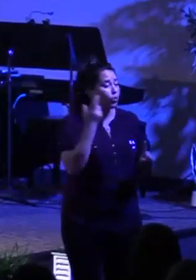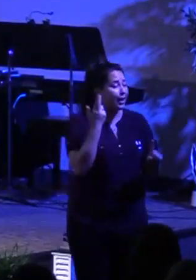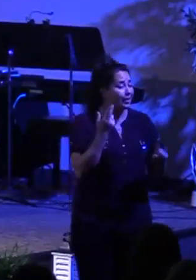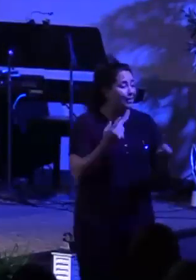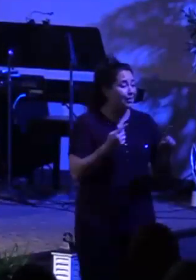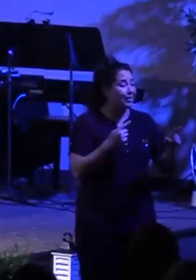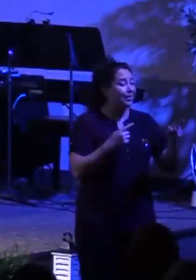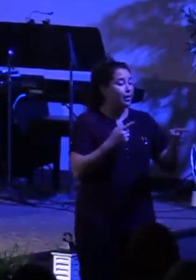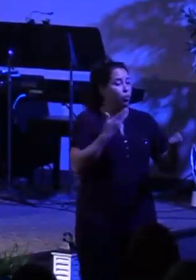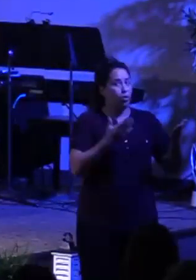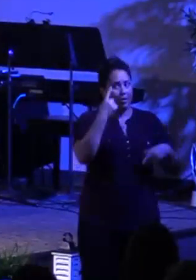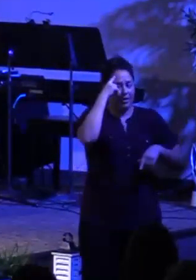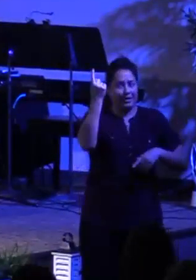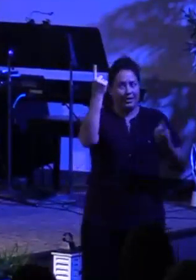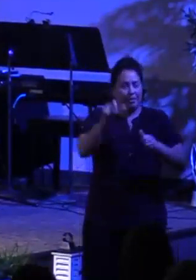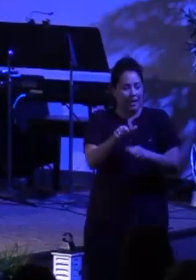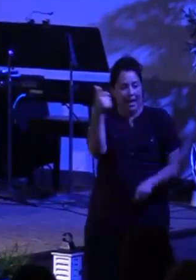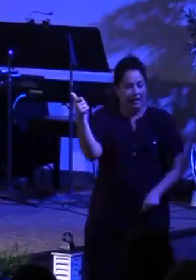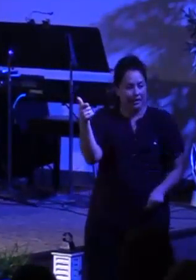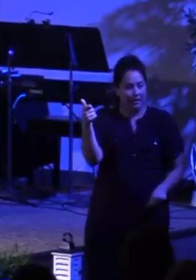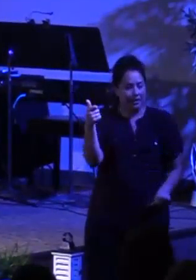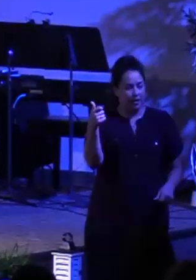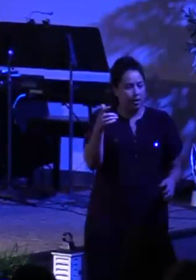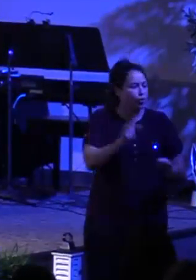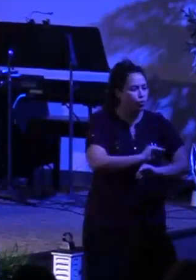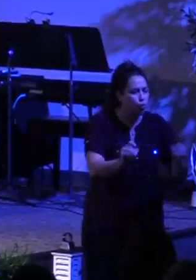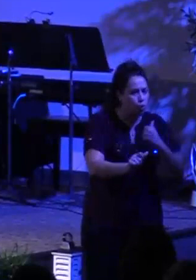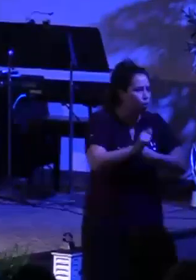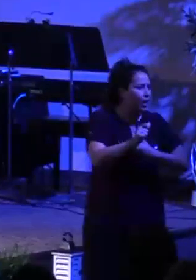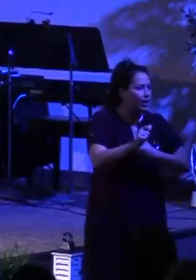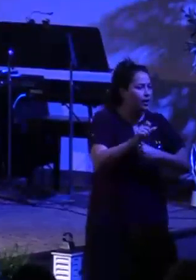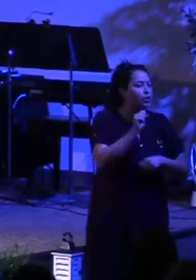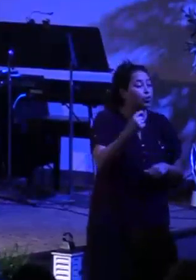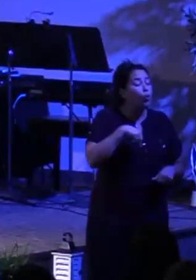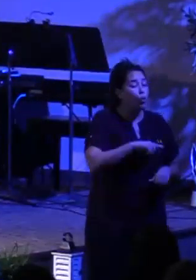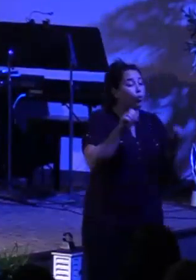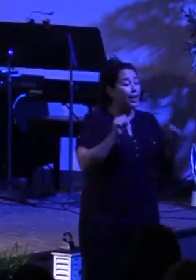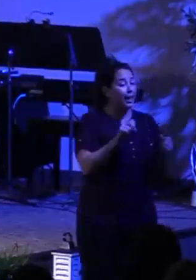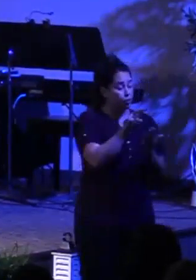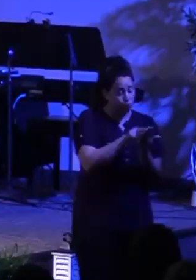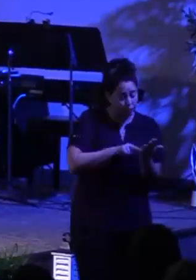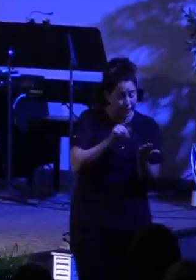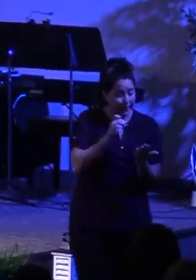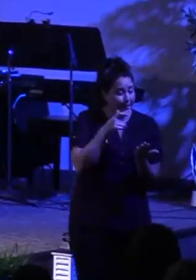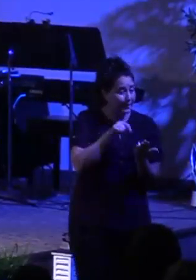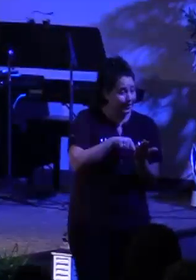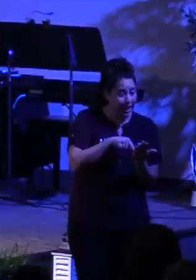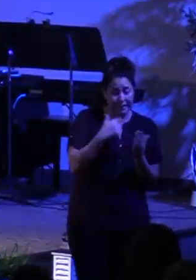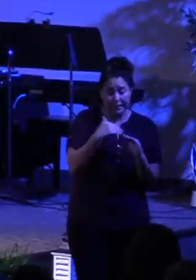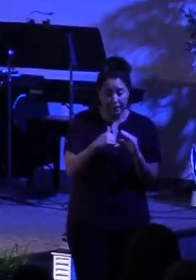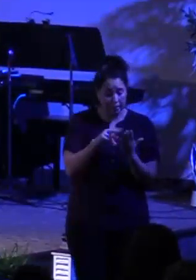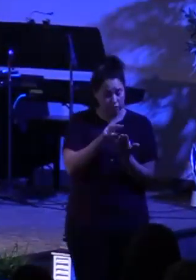something else, and that's it. There is no threat, basically. So we can misinterpret a text. We can misinterpret an